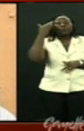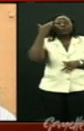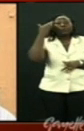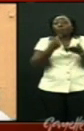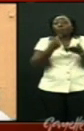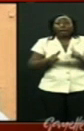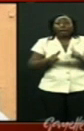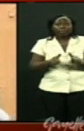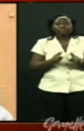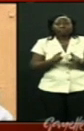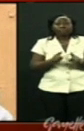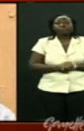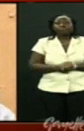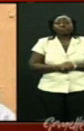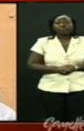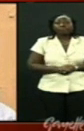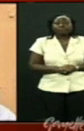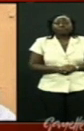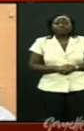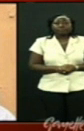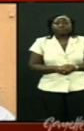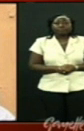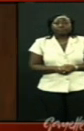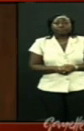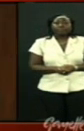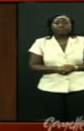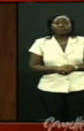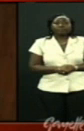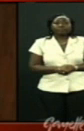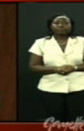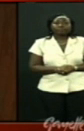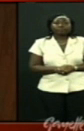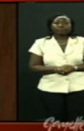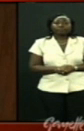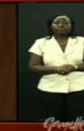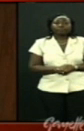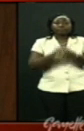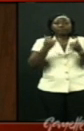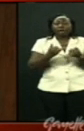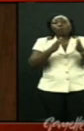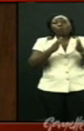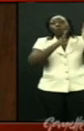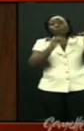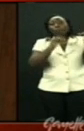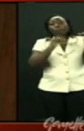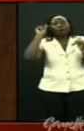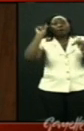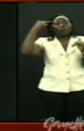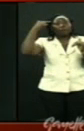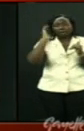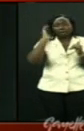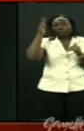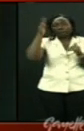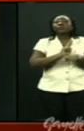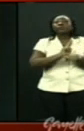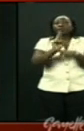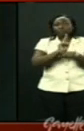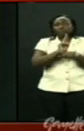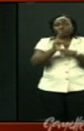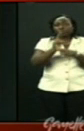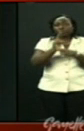called cold point plugging, but it didn't. The partnership's now hoping the government will include the new fuel in an incentive scheme